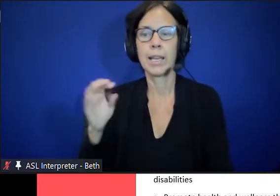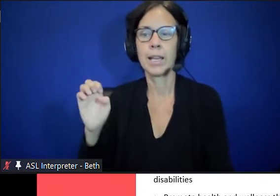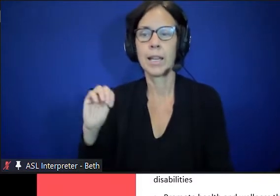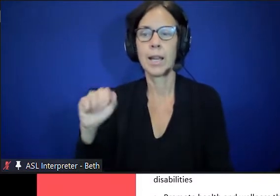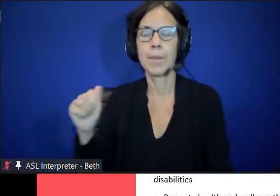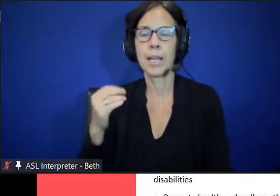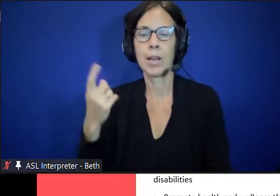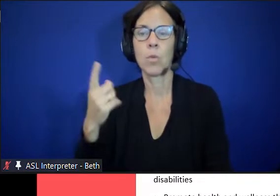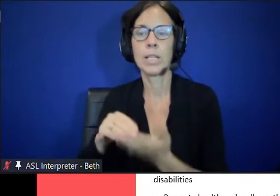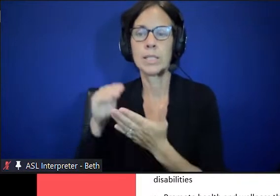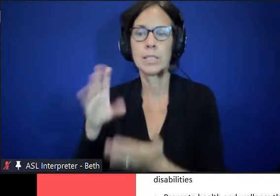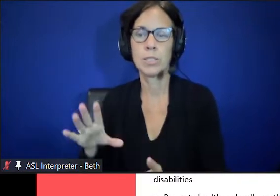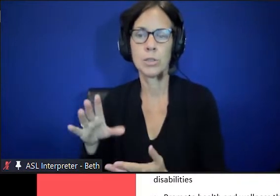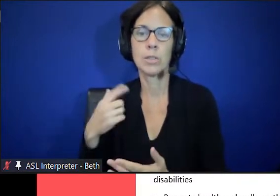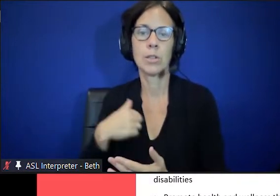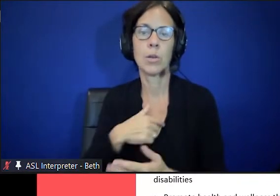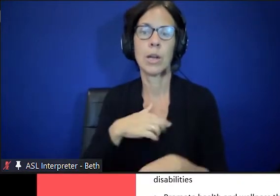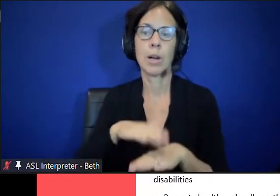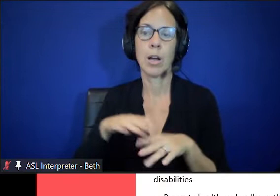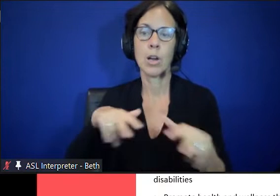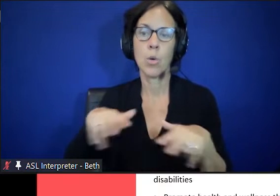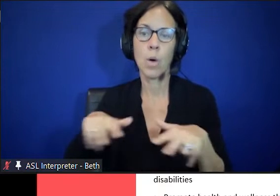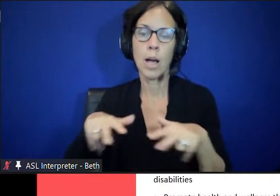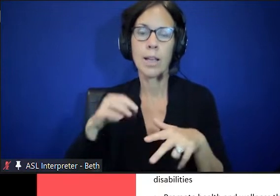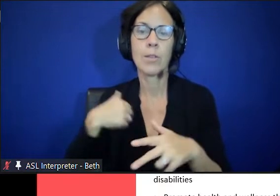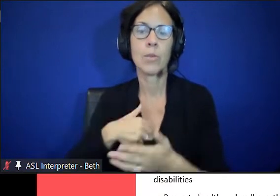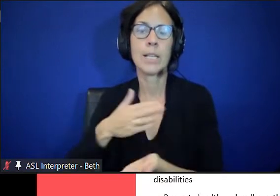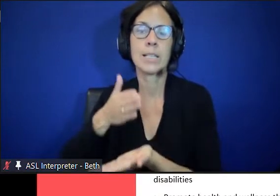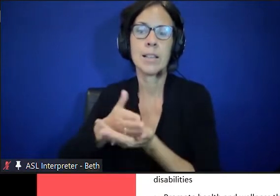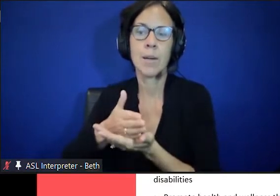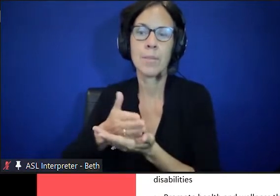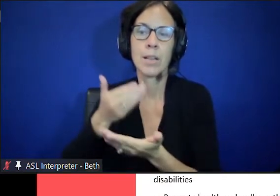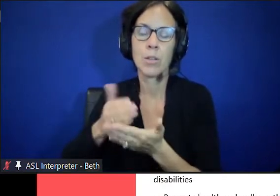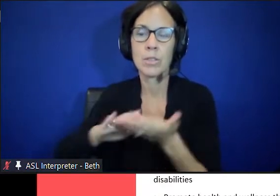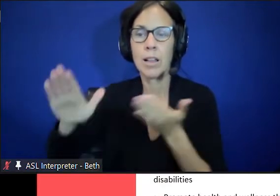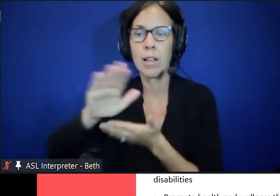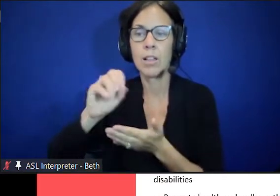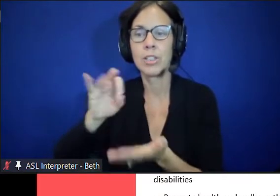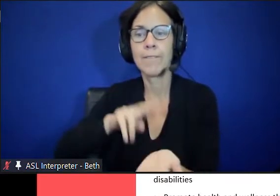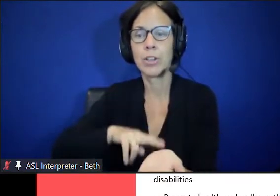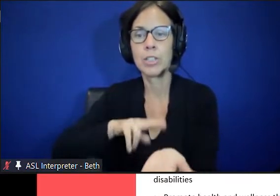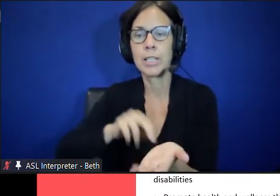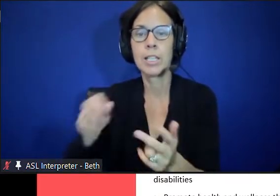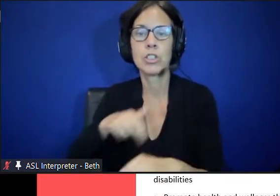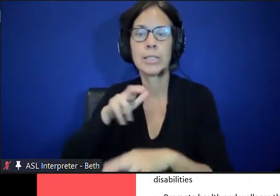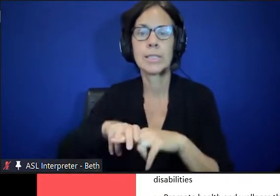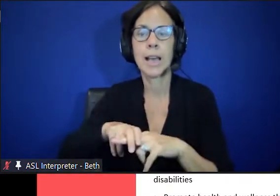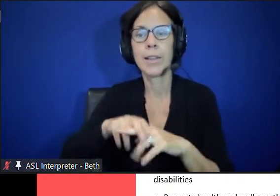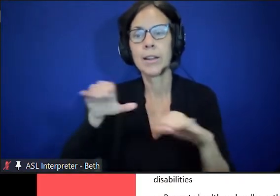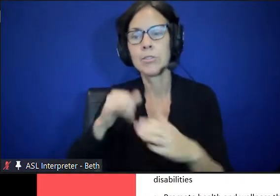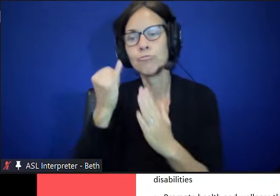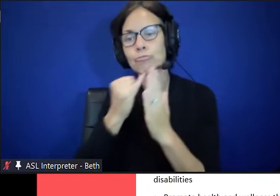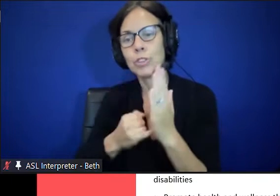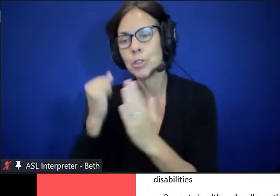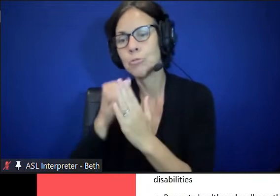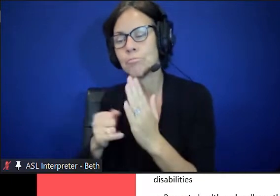our students, we were on a walk and then we stopped by the College of Nursing and we just sat there and did a little drawing session, and they